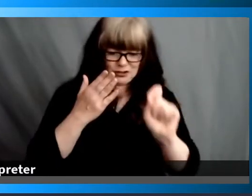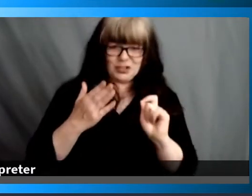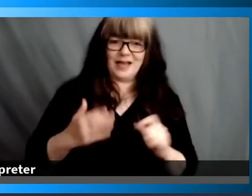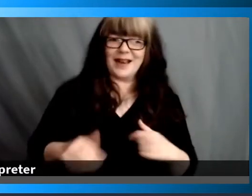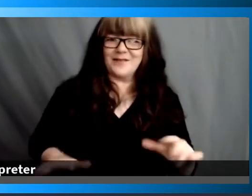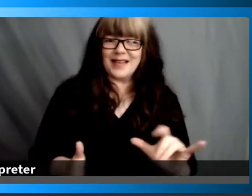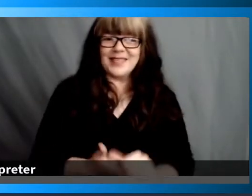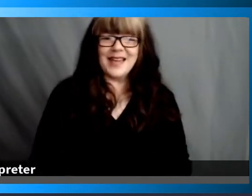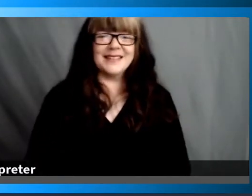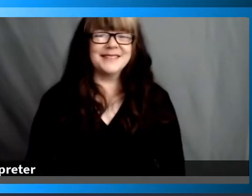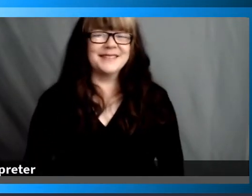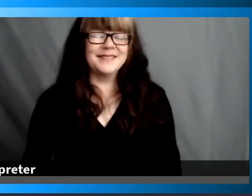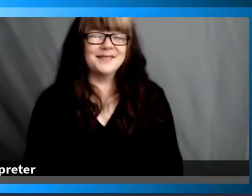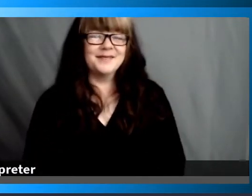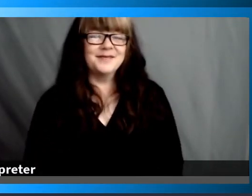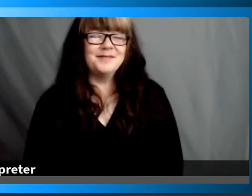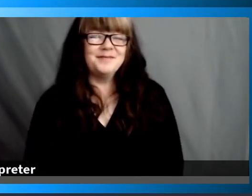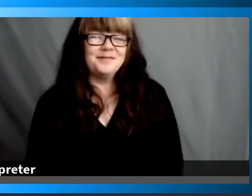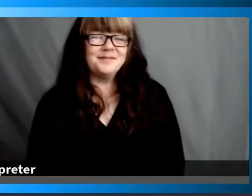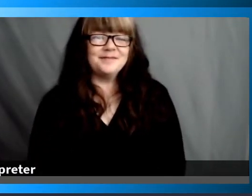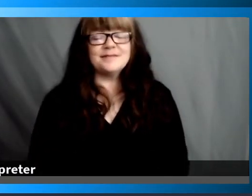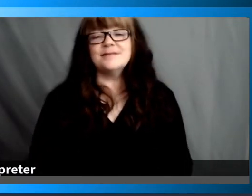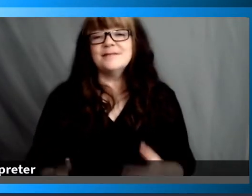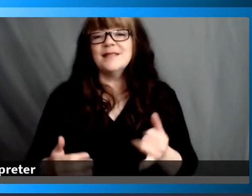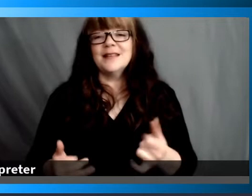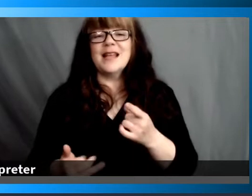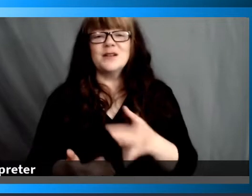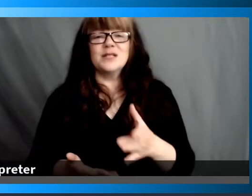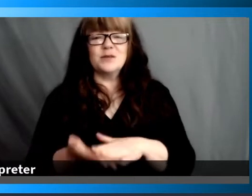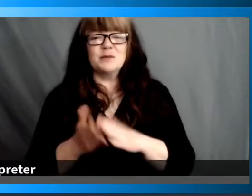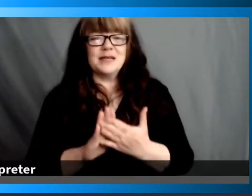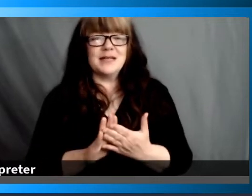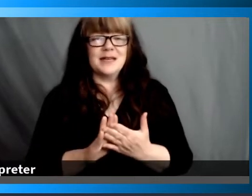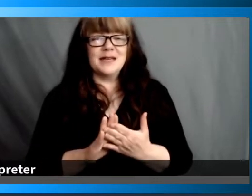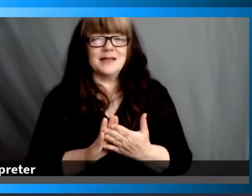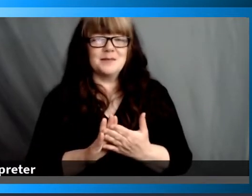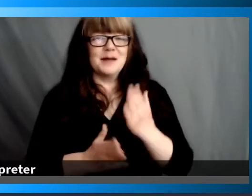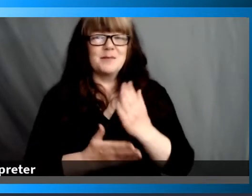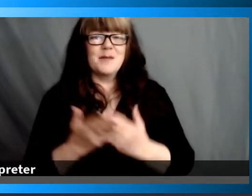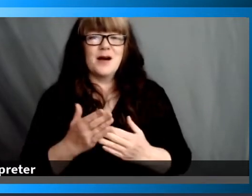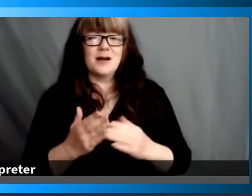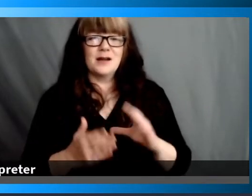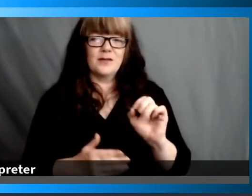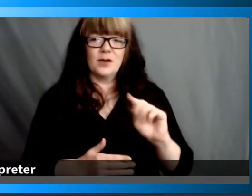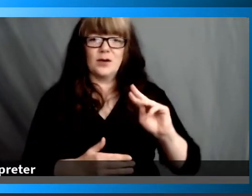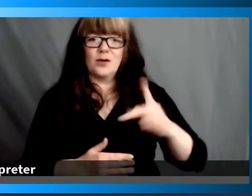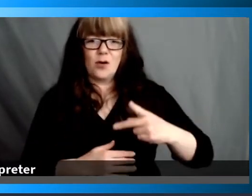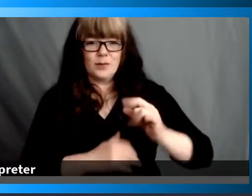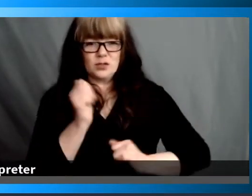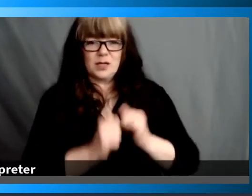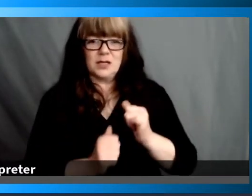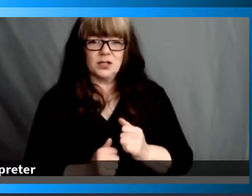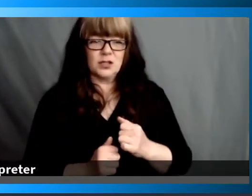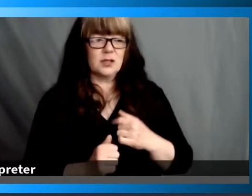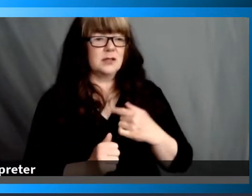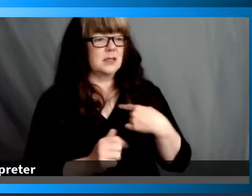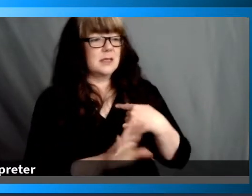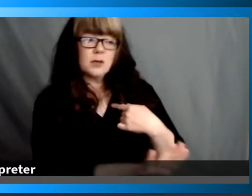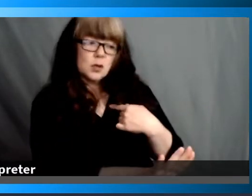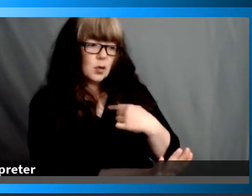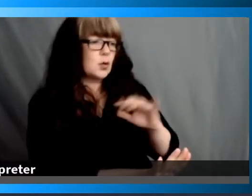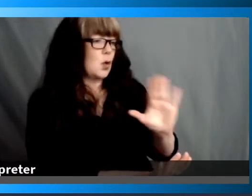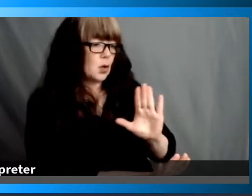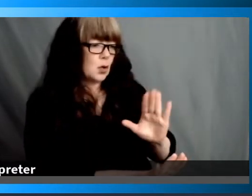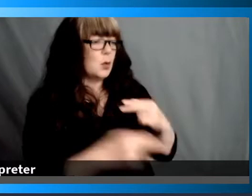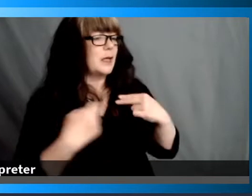now, now she's going to be like part of the corporate structure and like giving direction. No, don't do this. This is how humans